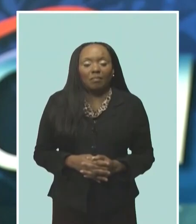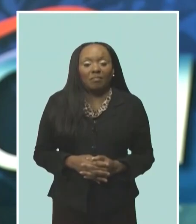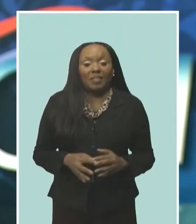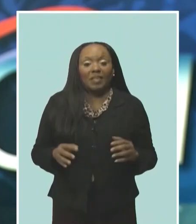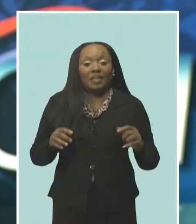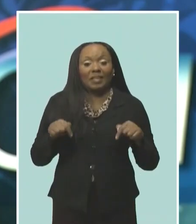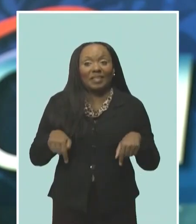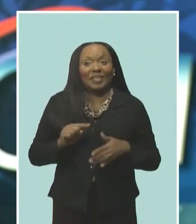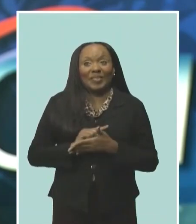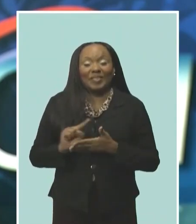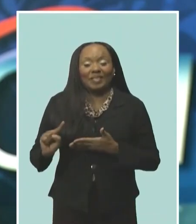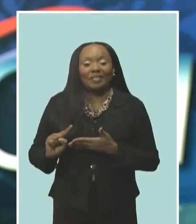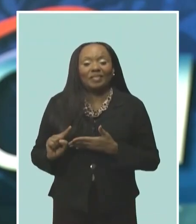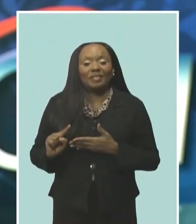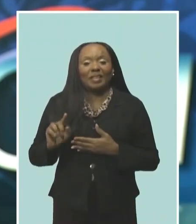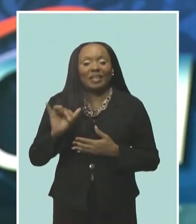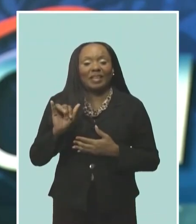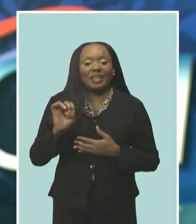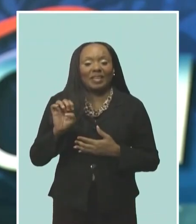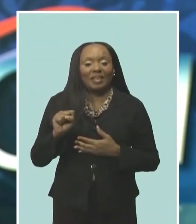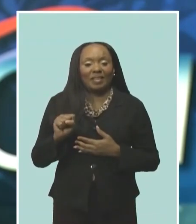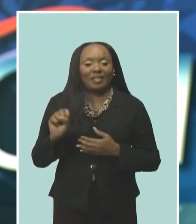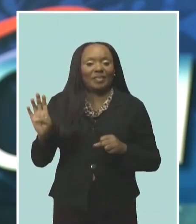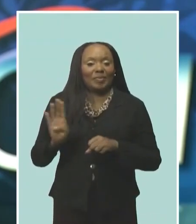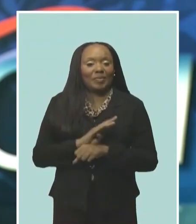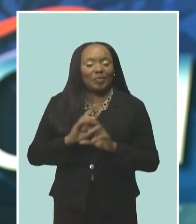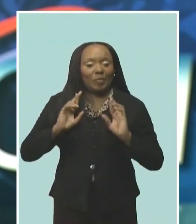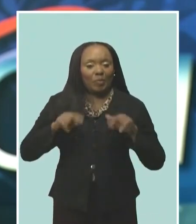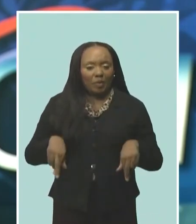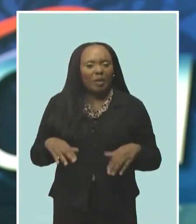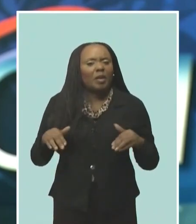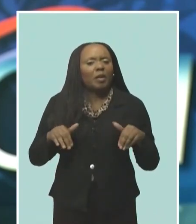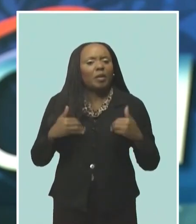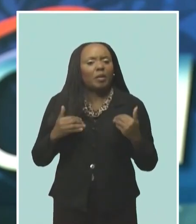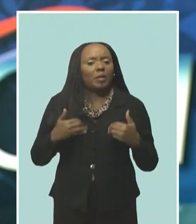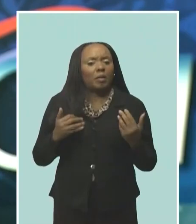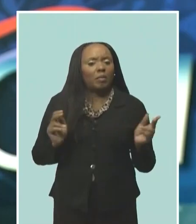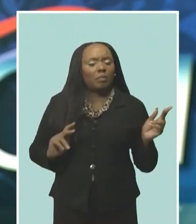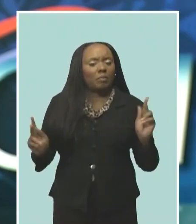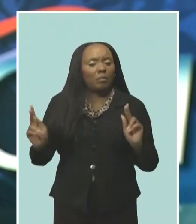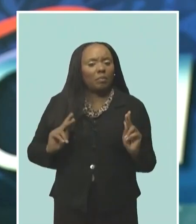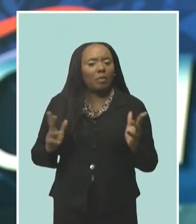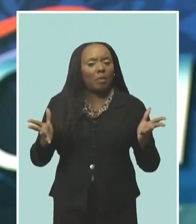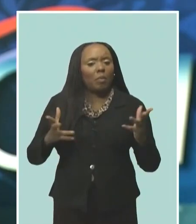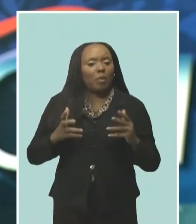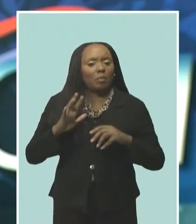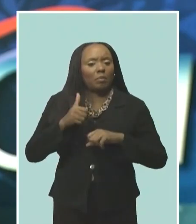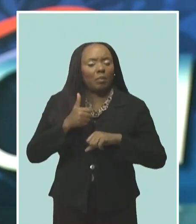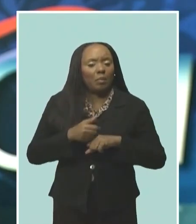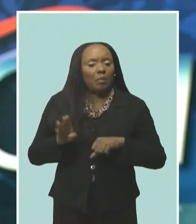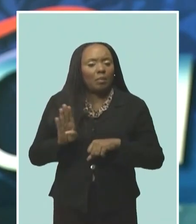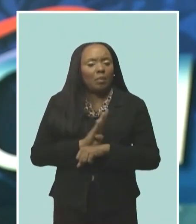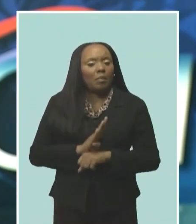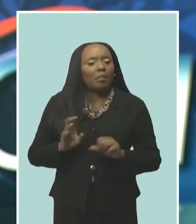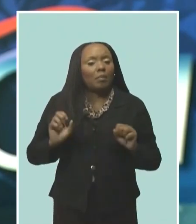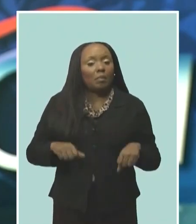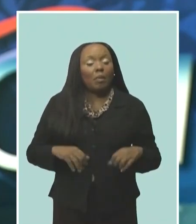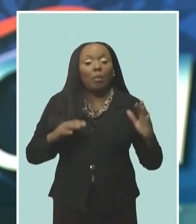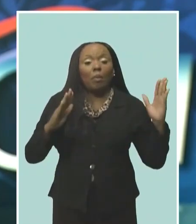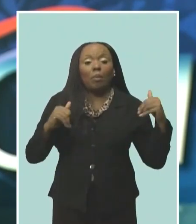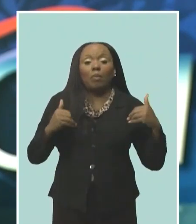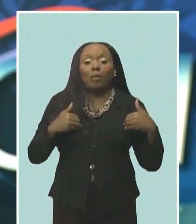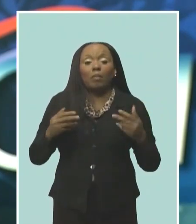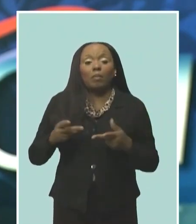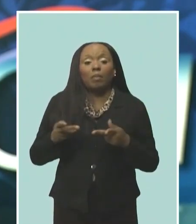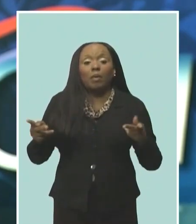Week's Yes Business, we're hearing young entrepreneurs should be getting more opportunities to showcase and hopefully sell their goods and